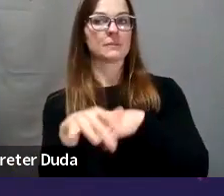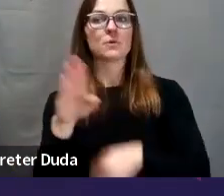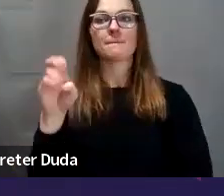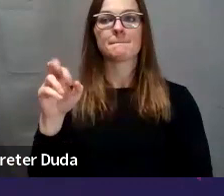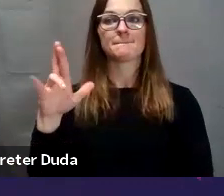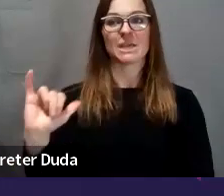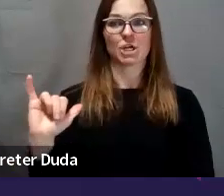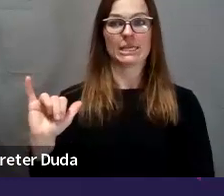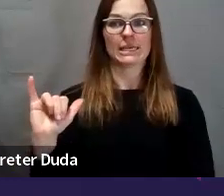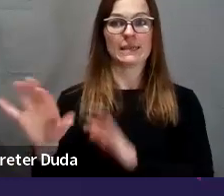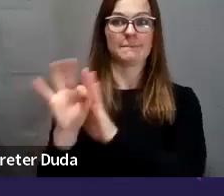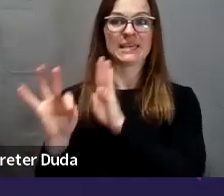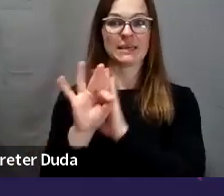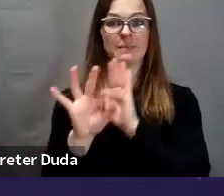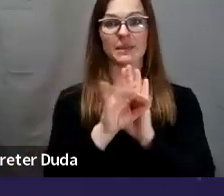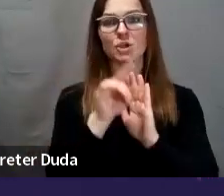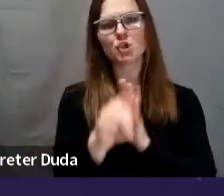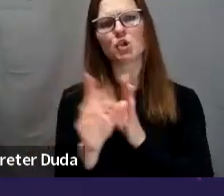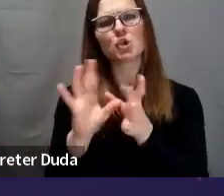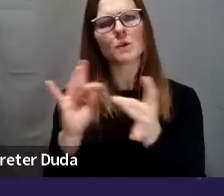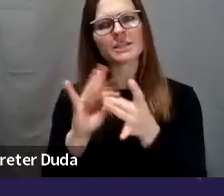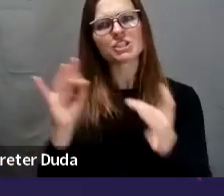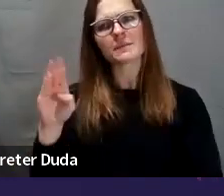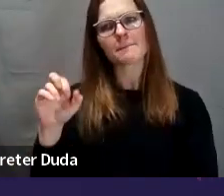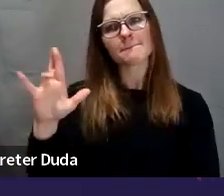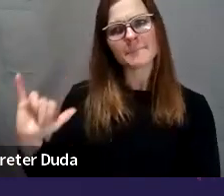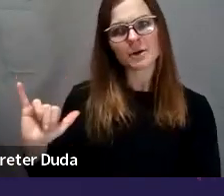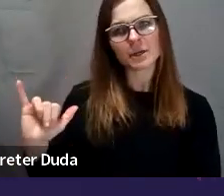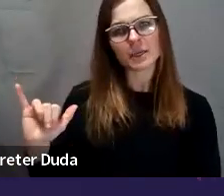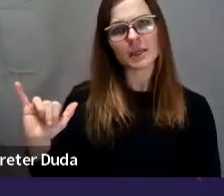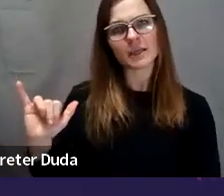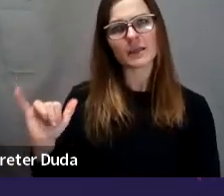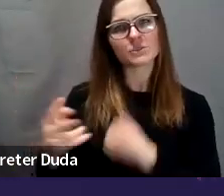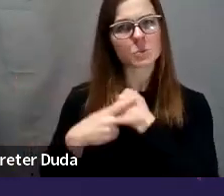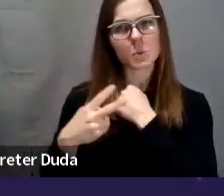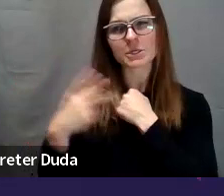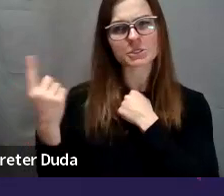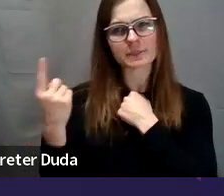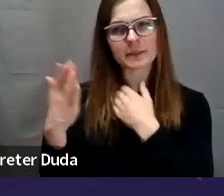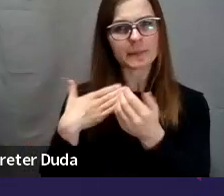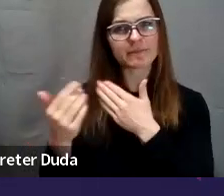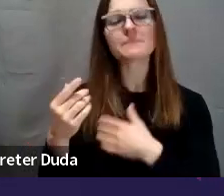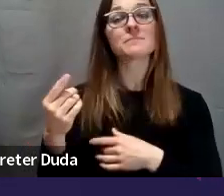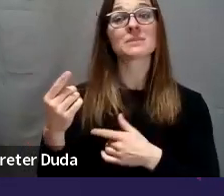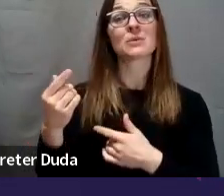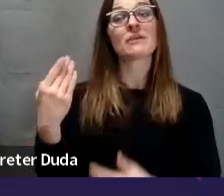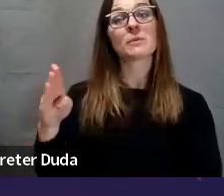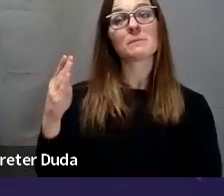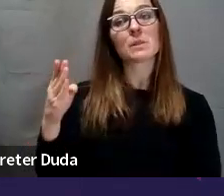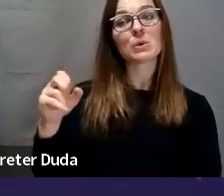picking. That you mentioned berry picking or berry storage or whatever, and we do have blueberry